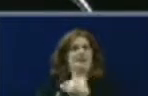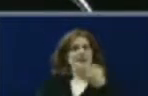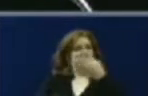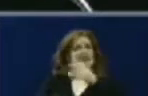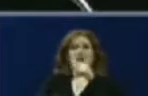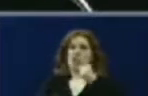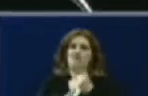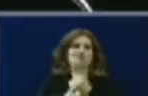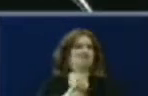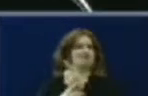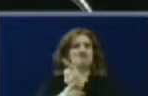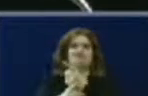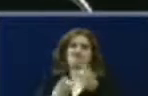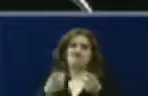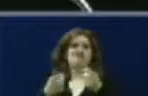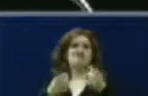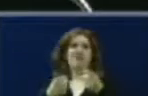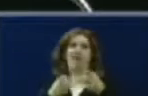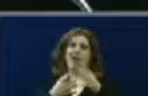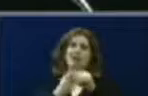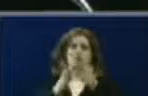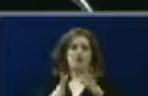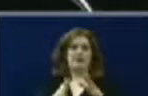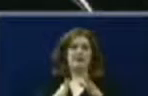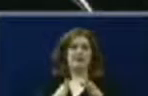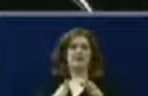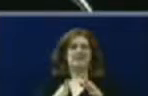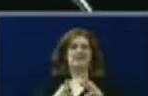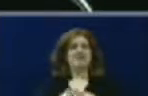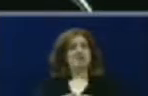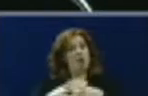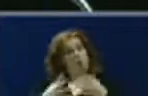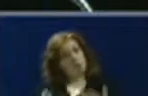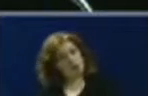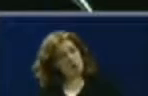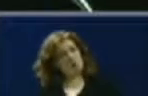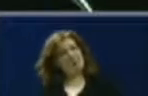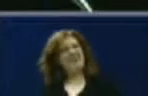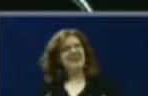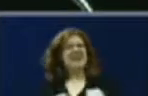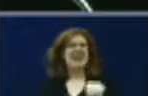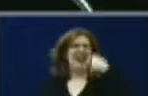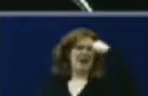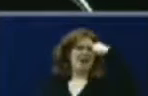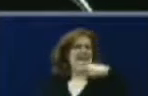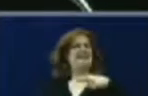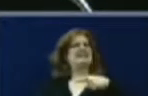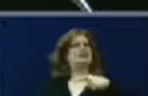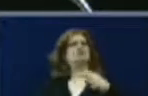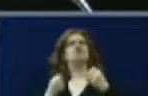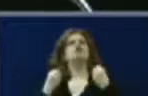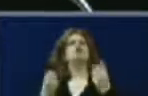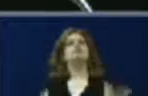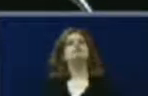inappropriately handling students in such a way that I would think was pretty substantial.